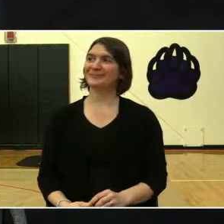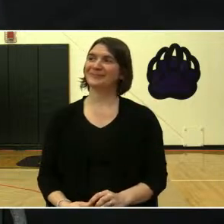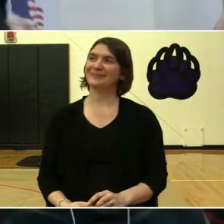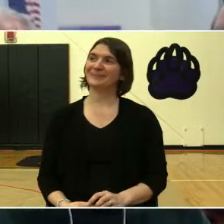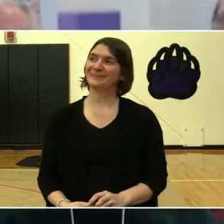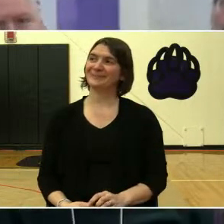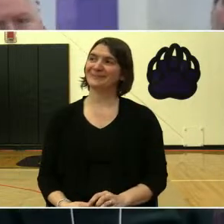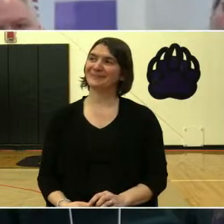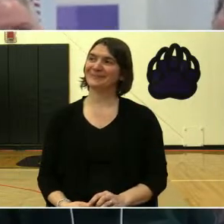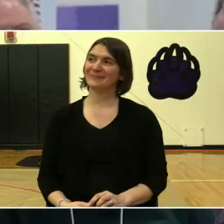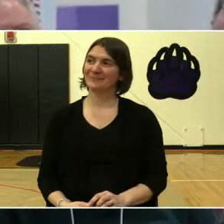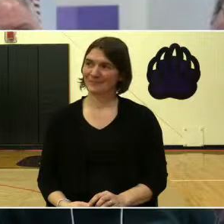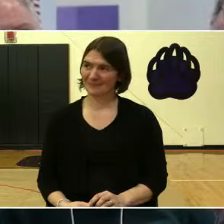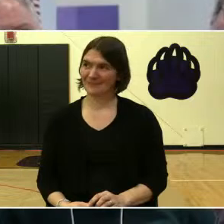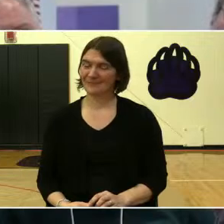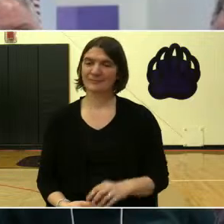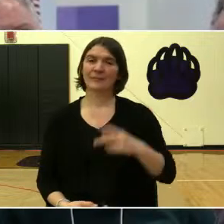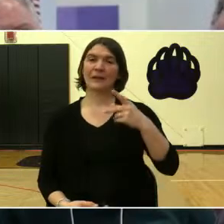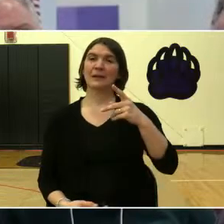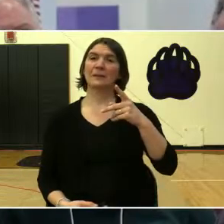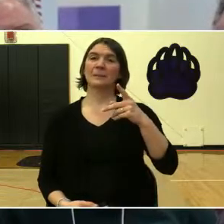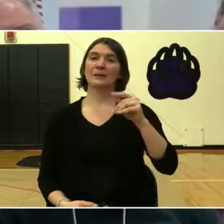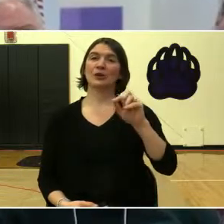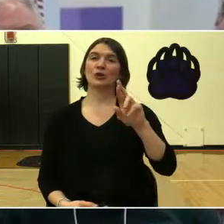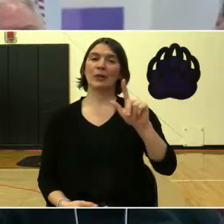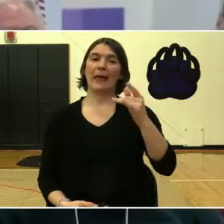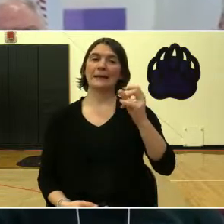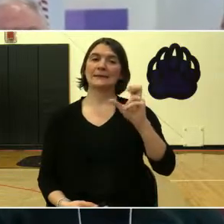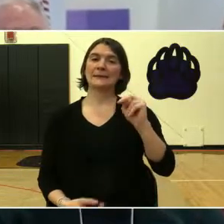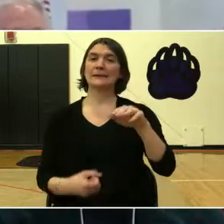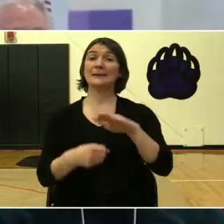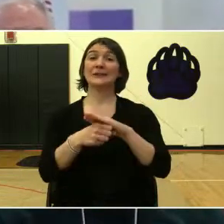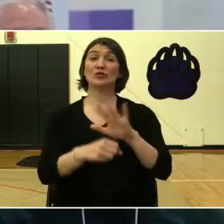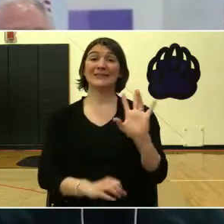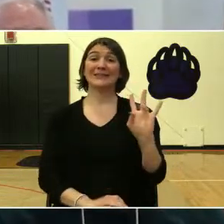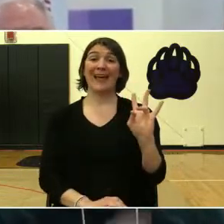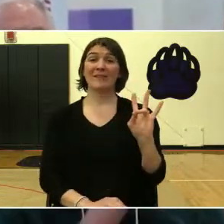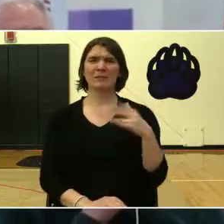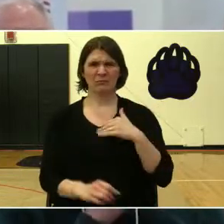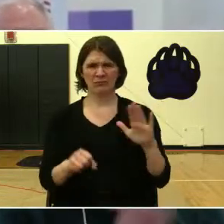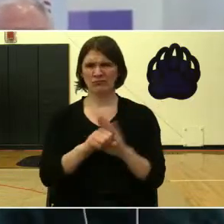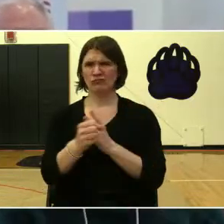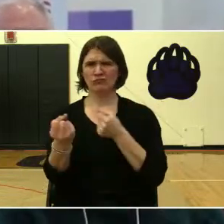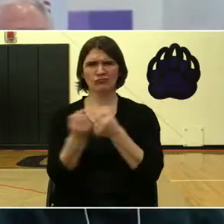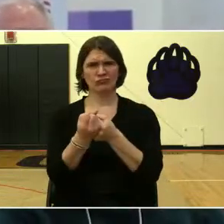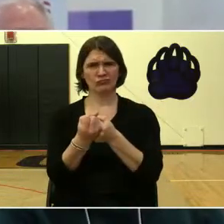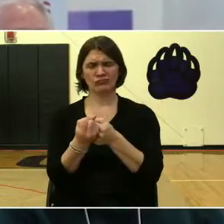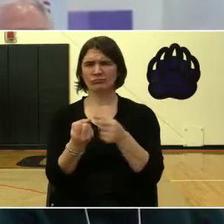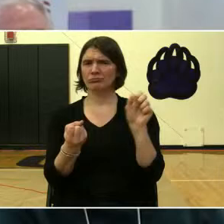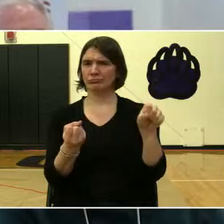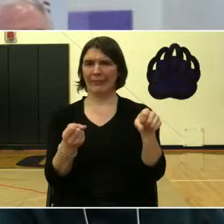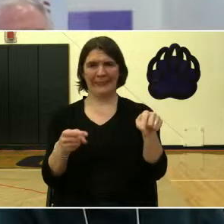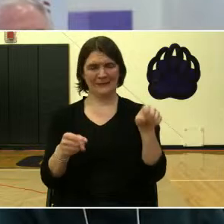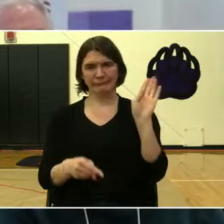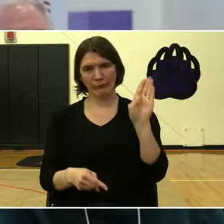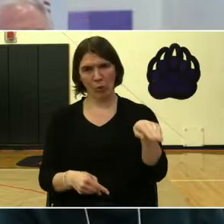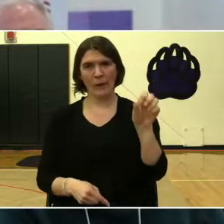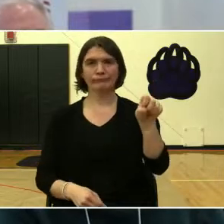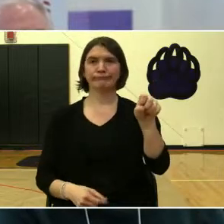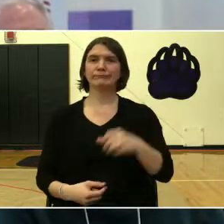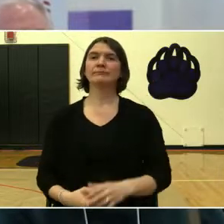comments uh Pierre Landry District district 7 um I fully support this article um